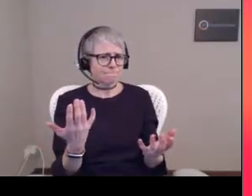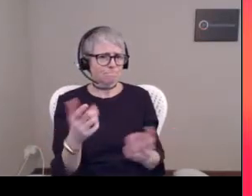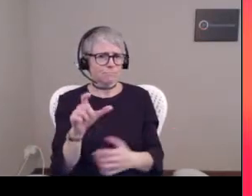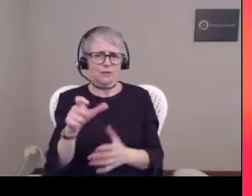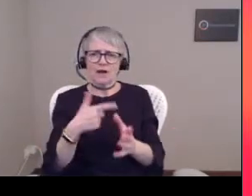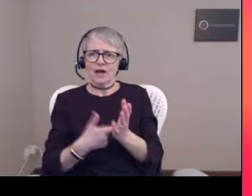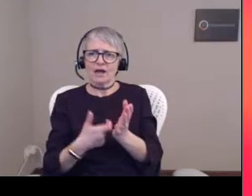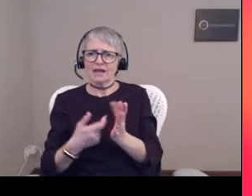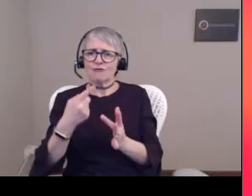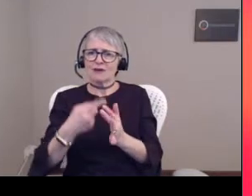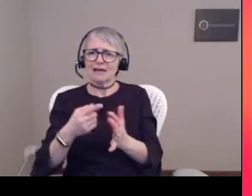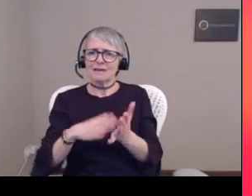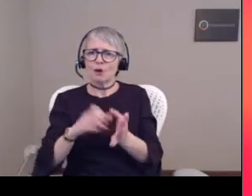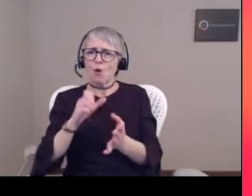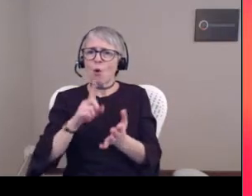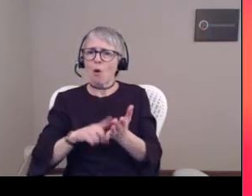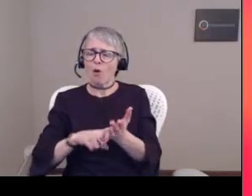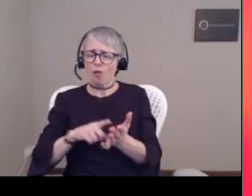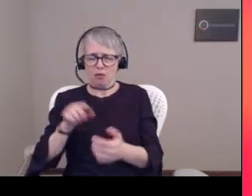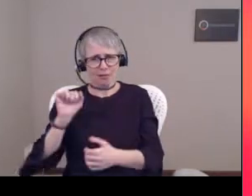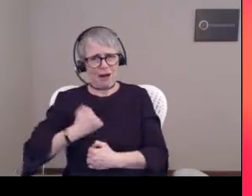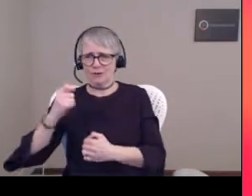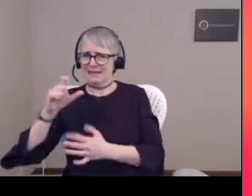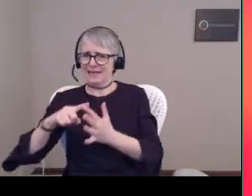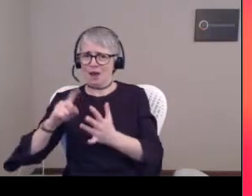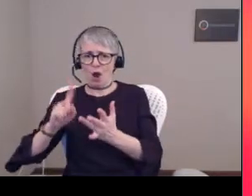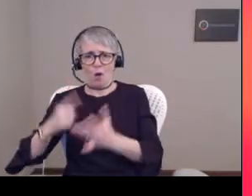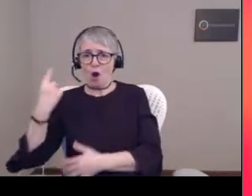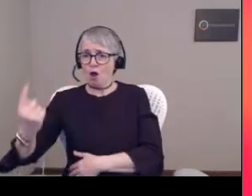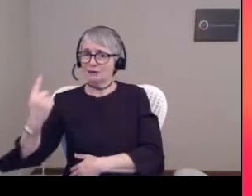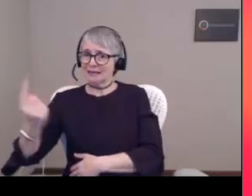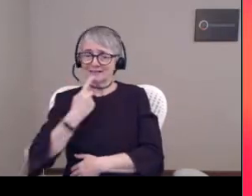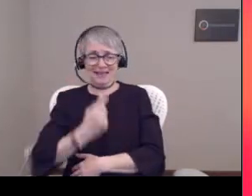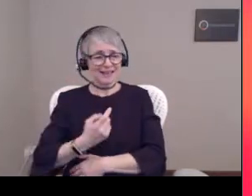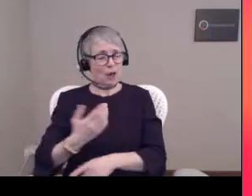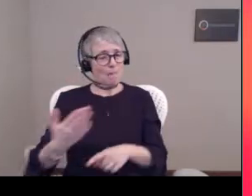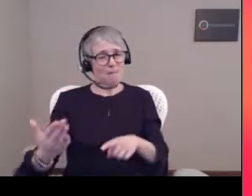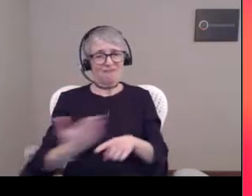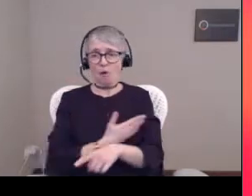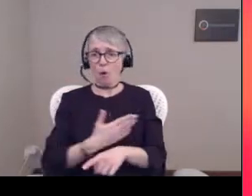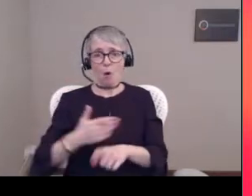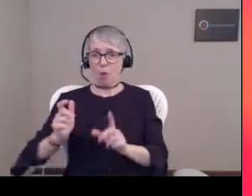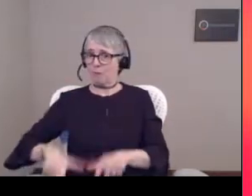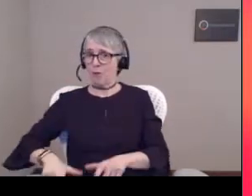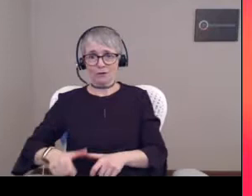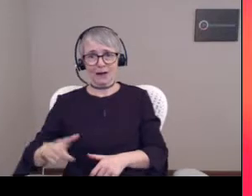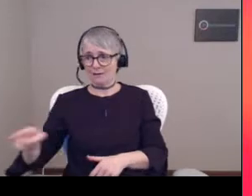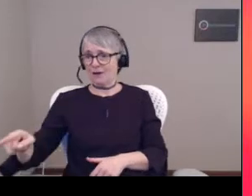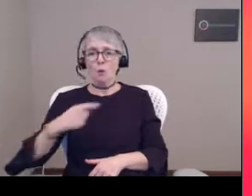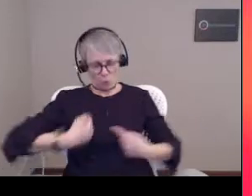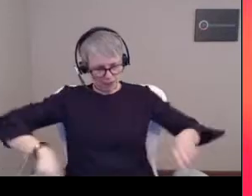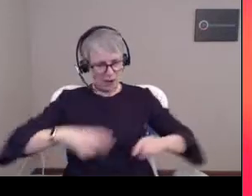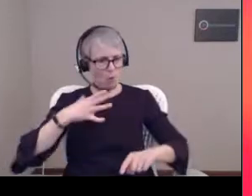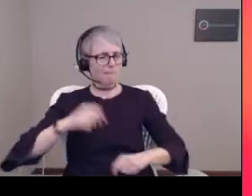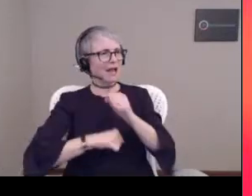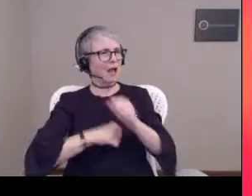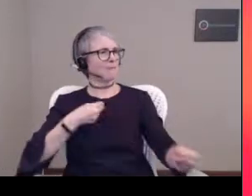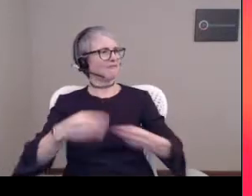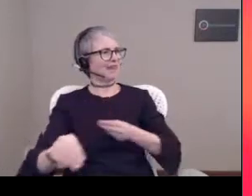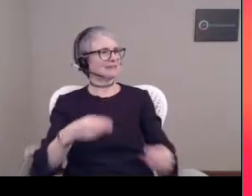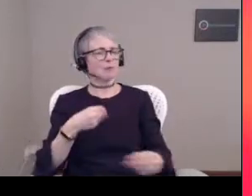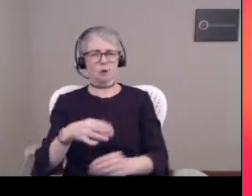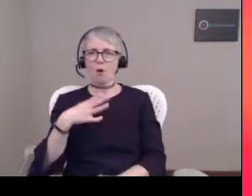our CEO, and she said before the pandemic, way before it started, that we were going to be the most flexible employer in media. This is something